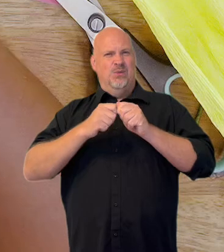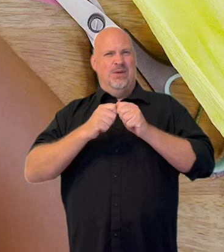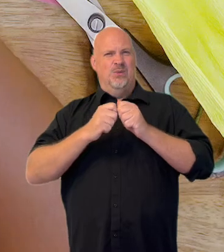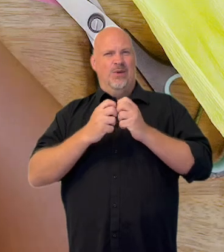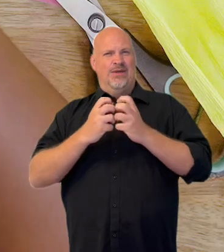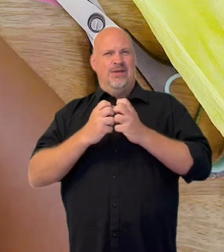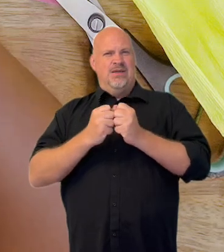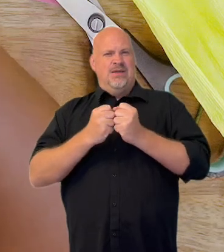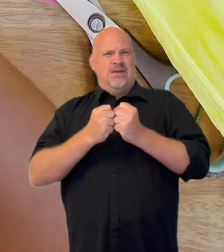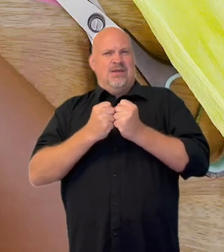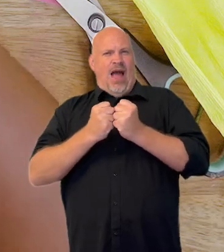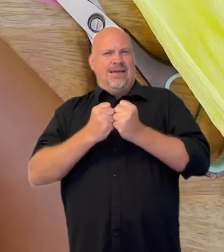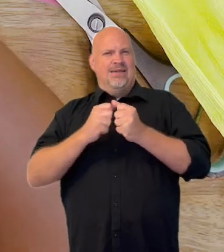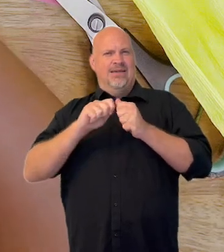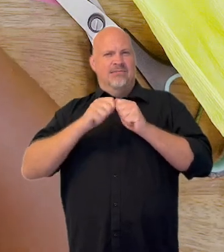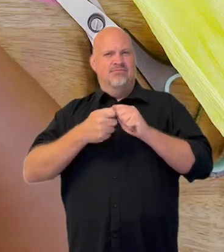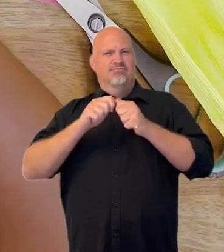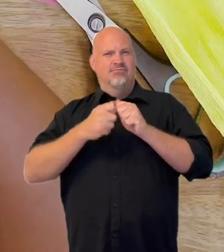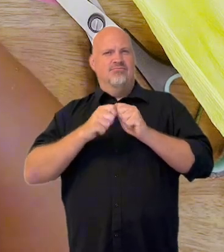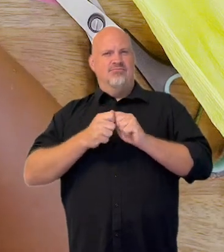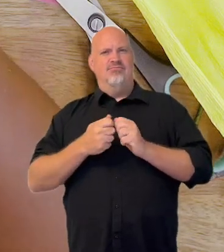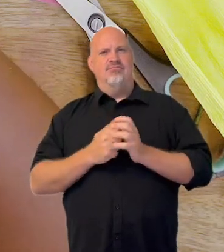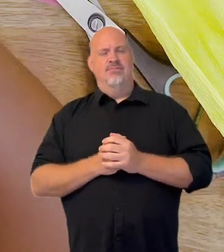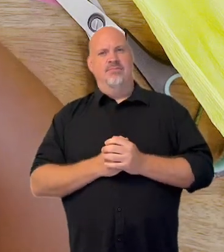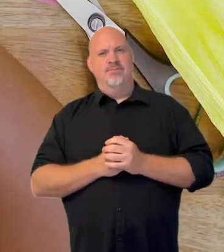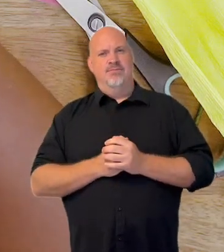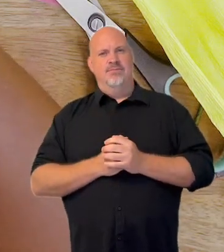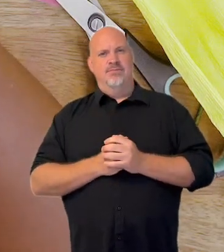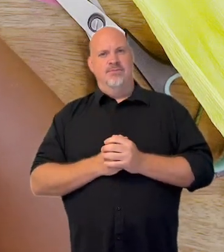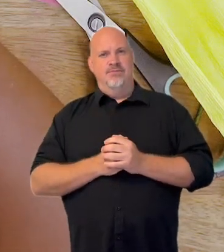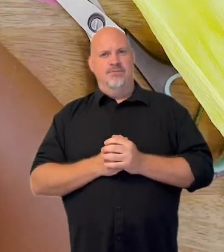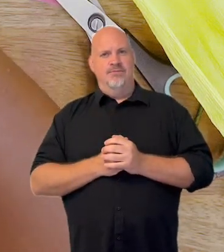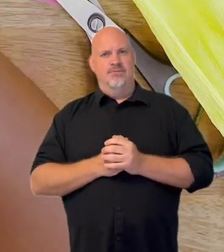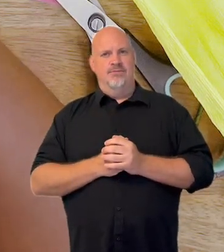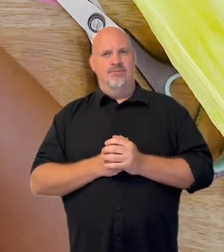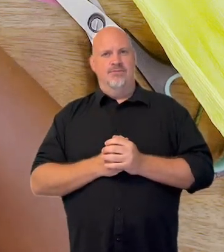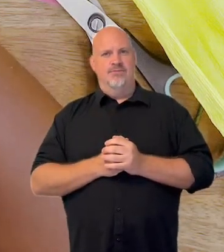pieces of paper.